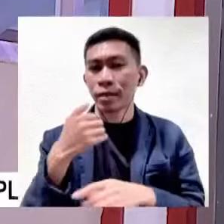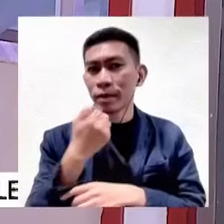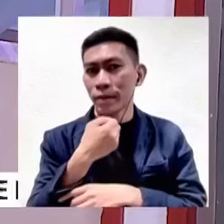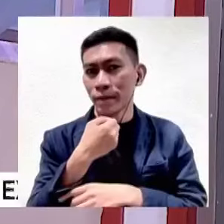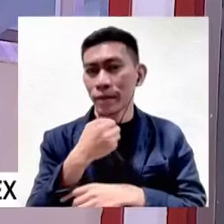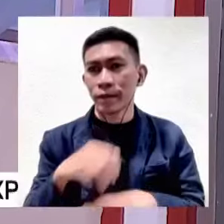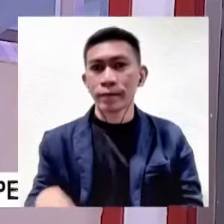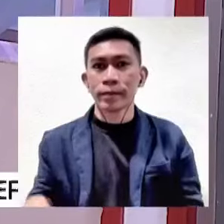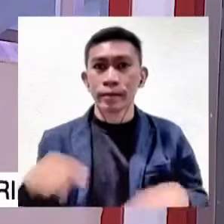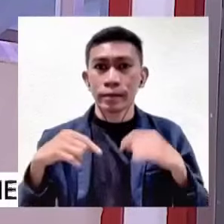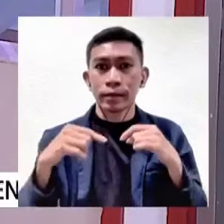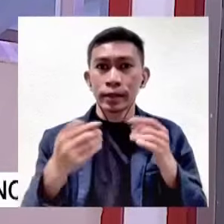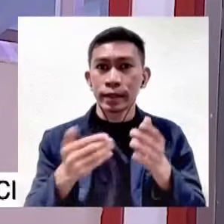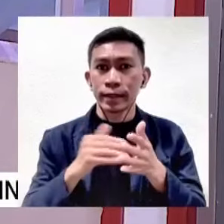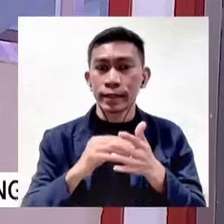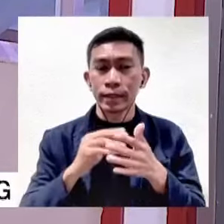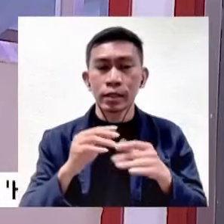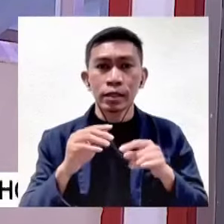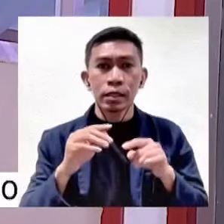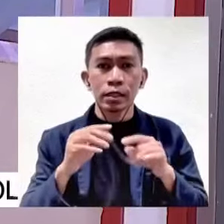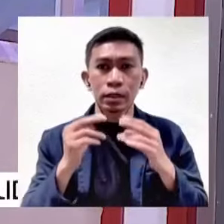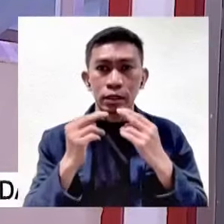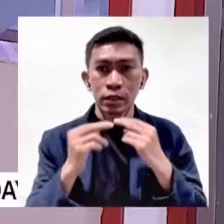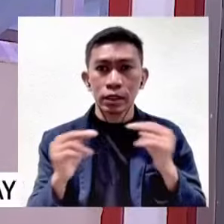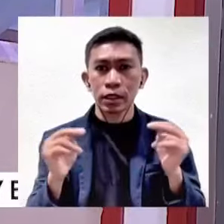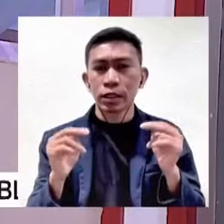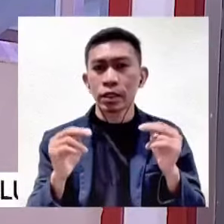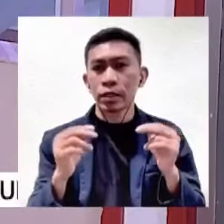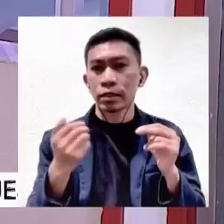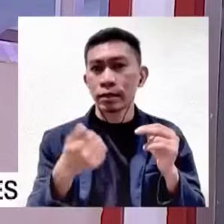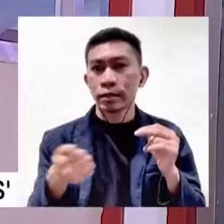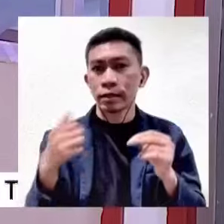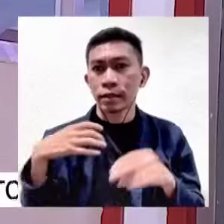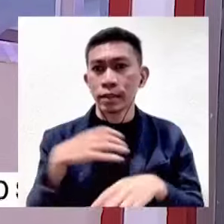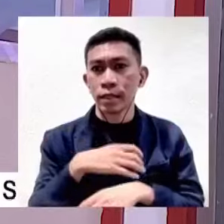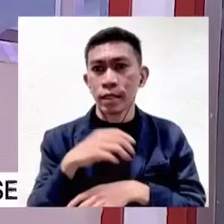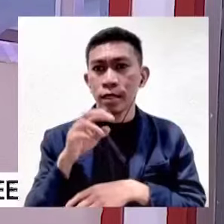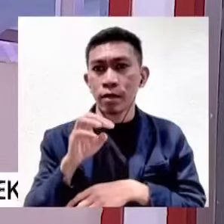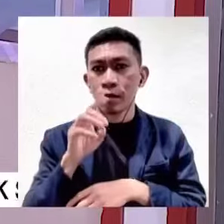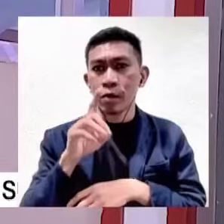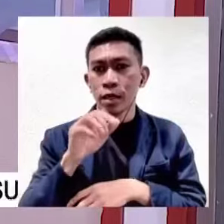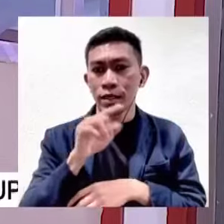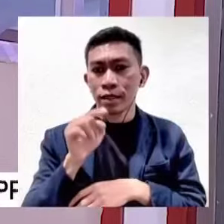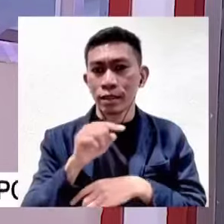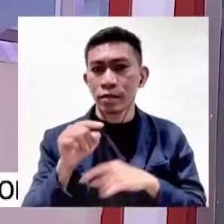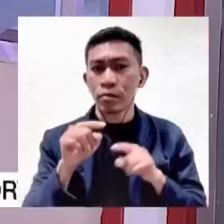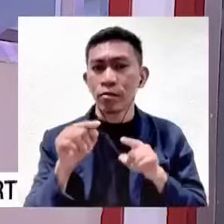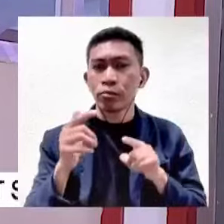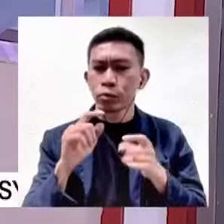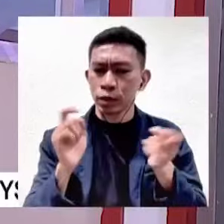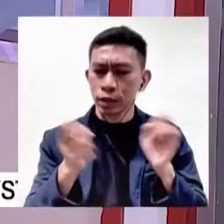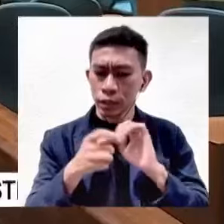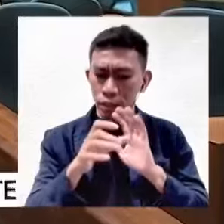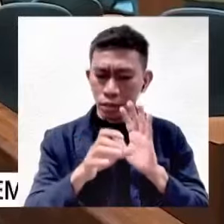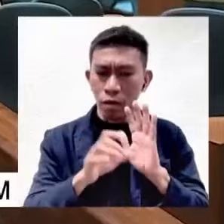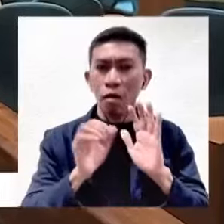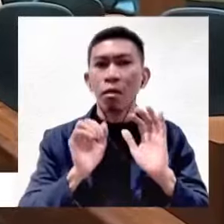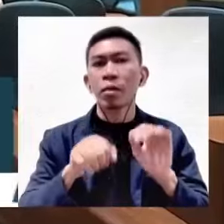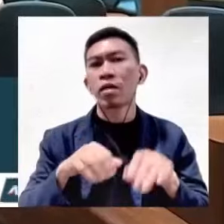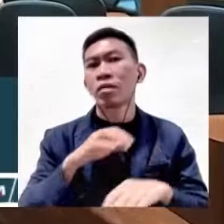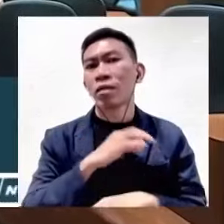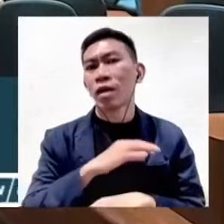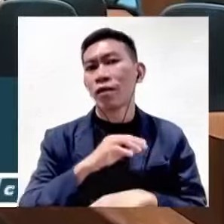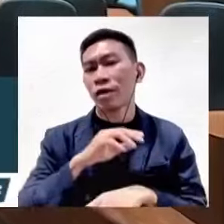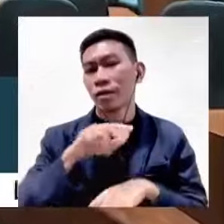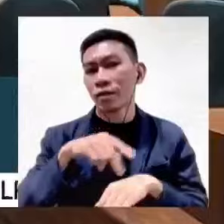House Speaker Martin Romualdez says fresh moves to amend the Constitution can also help the Philippines protect its sovereignty. Without giving